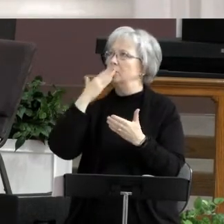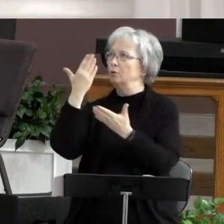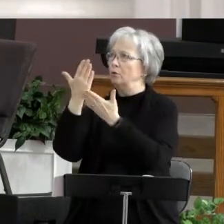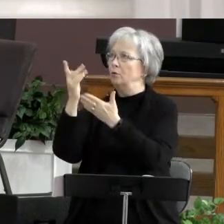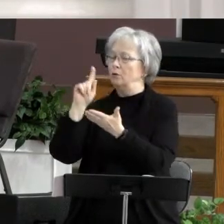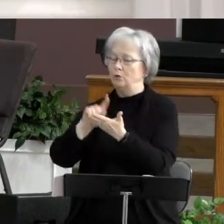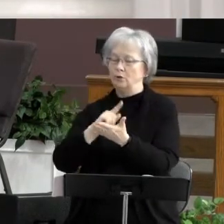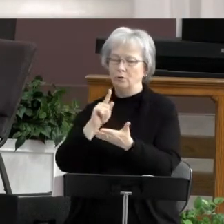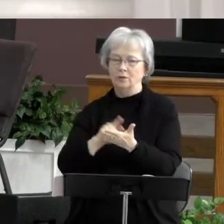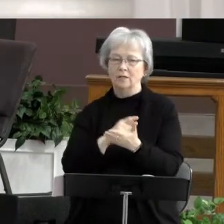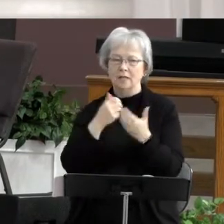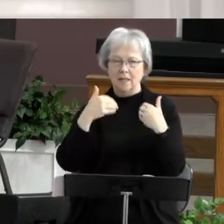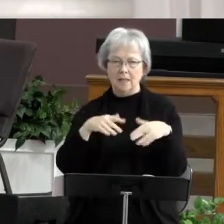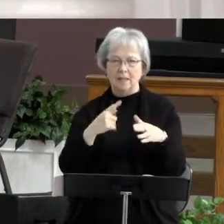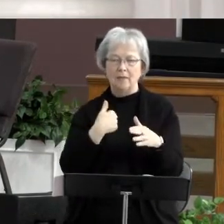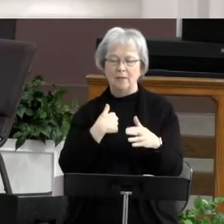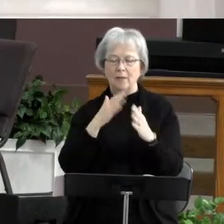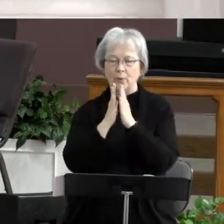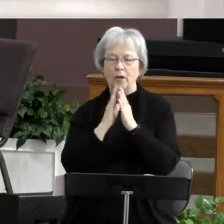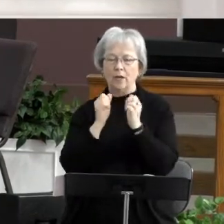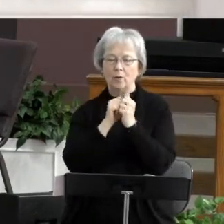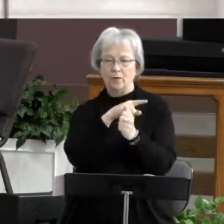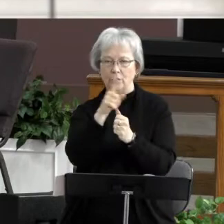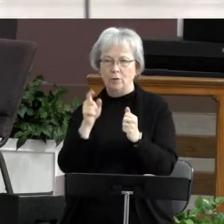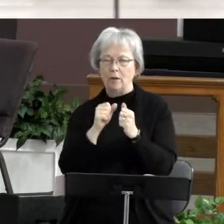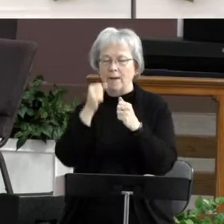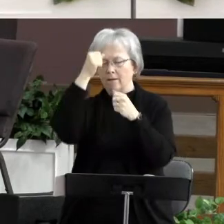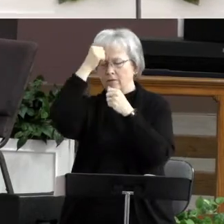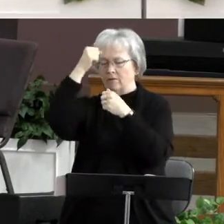you. Father God,